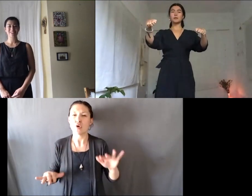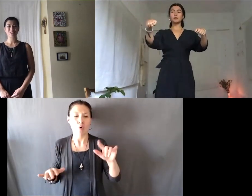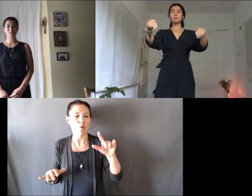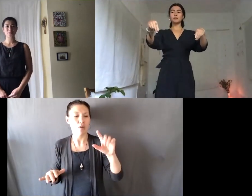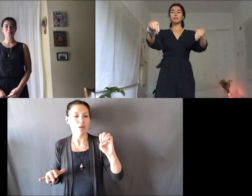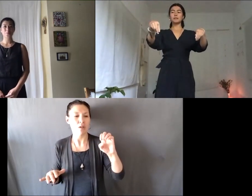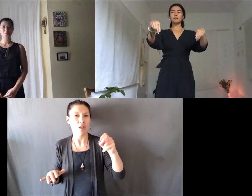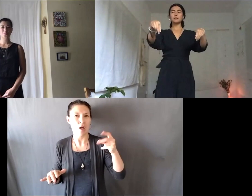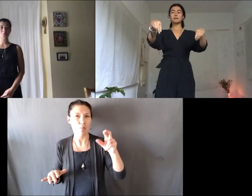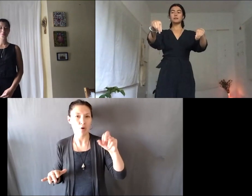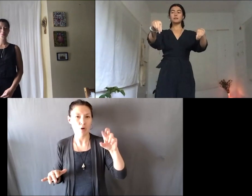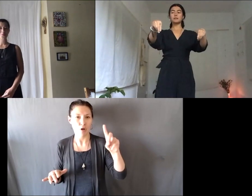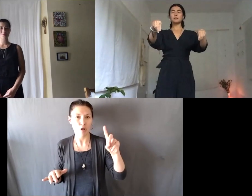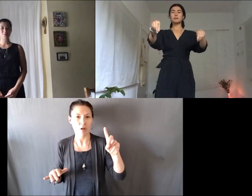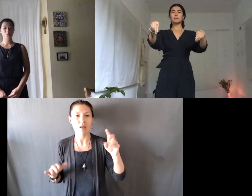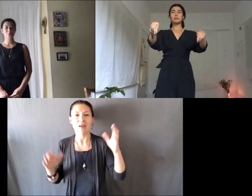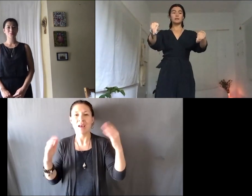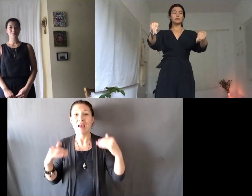into monkey,